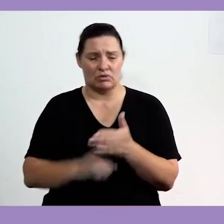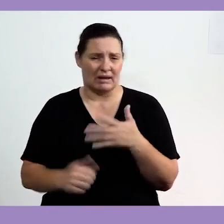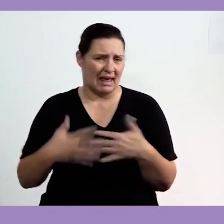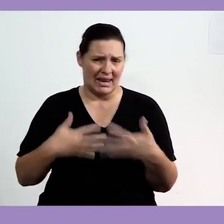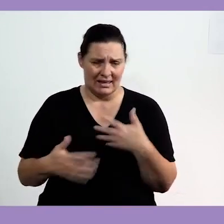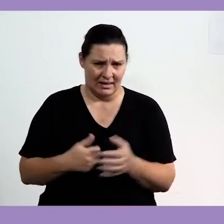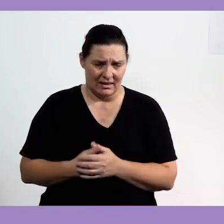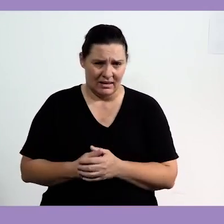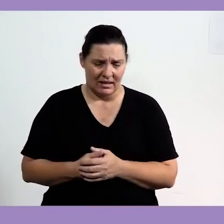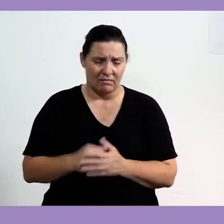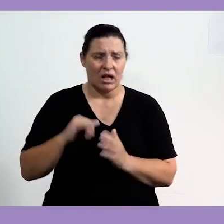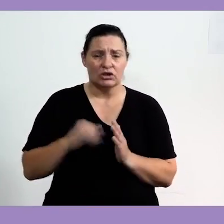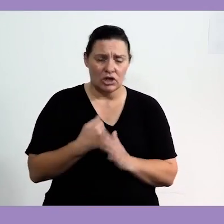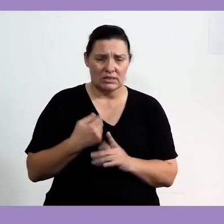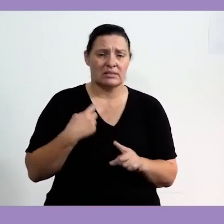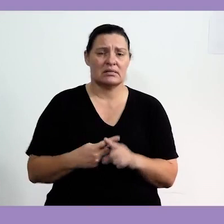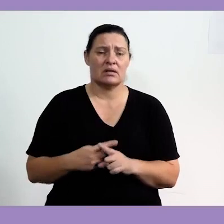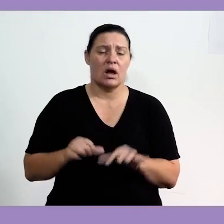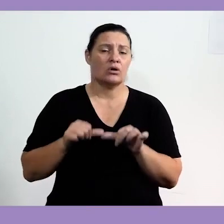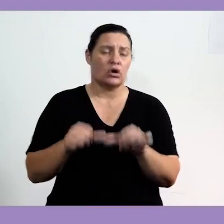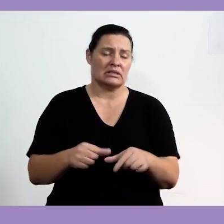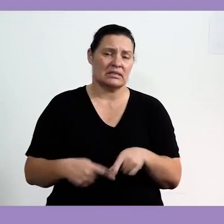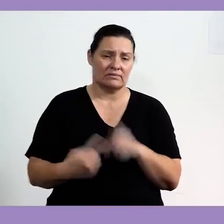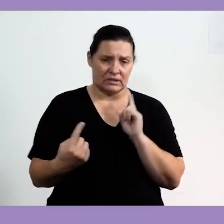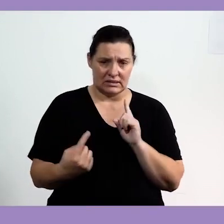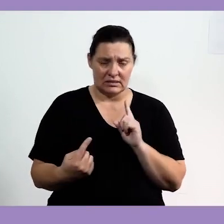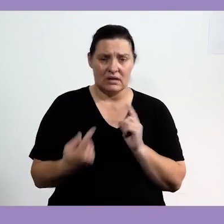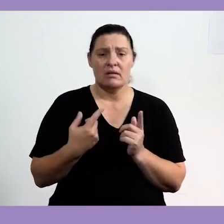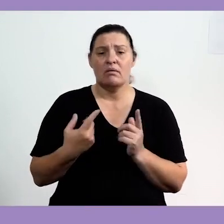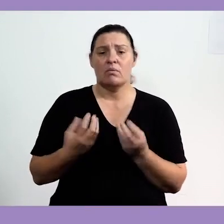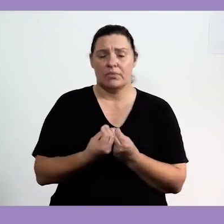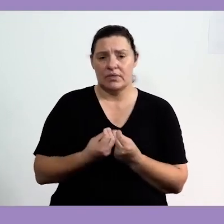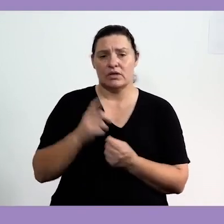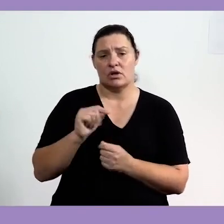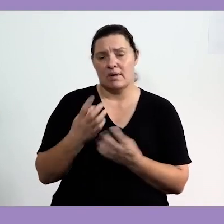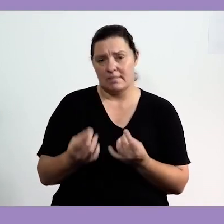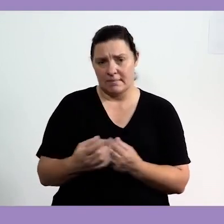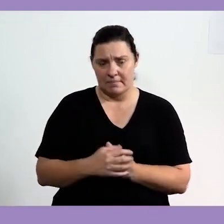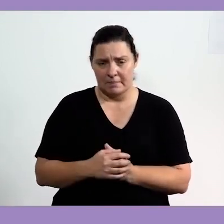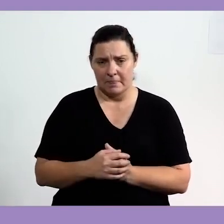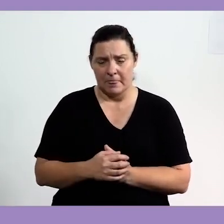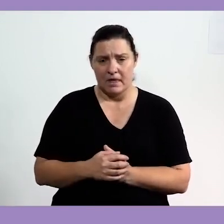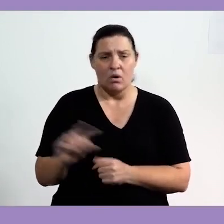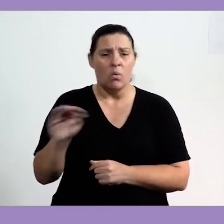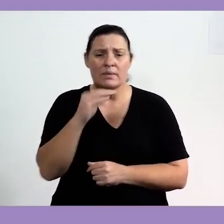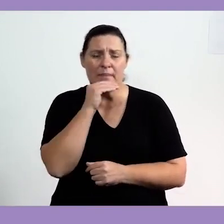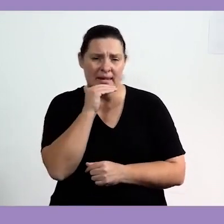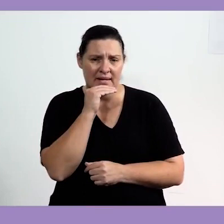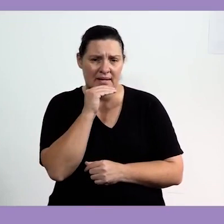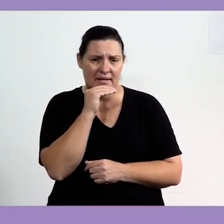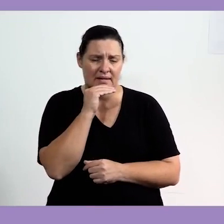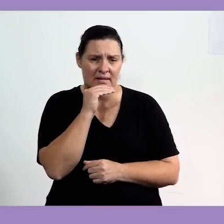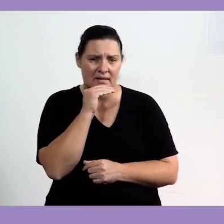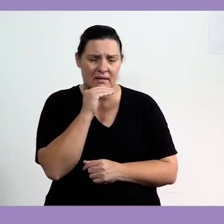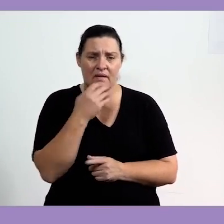add or subtract anything. We are just going to multiply the constant difference with our term number. So what does